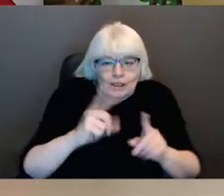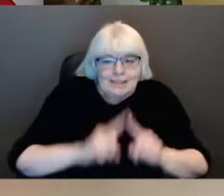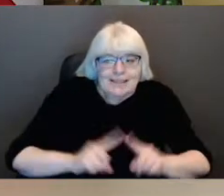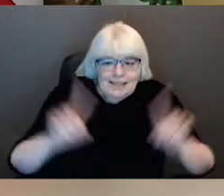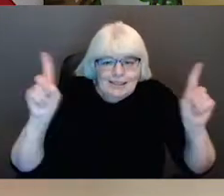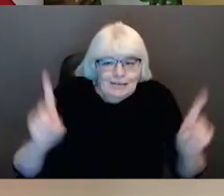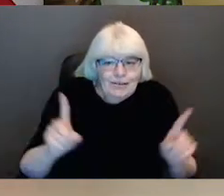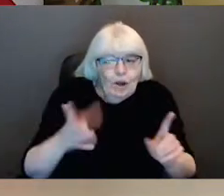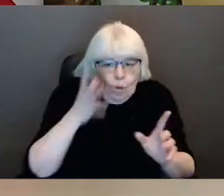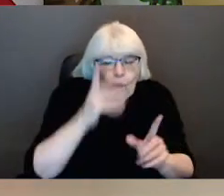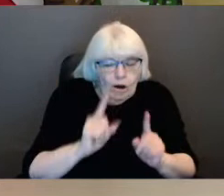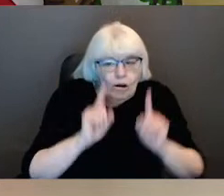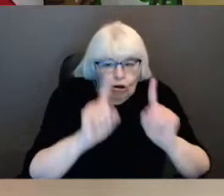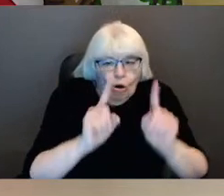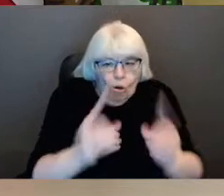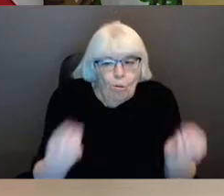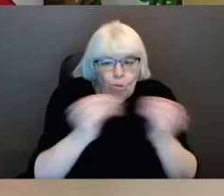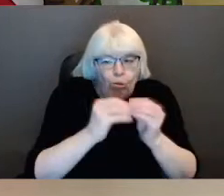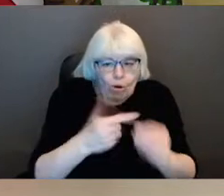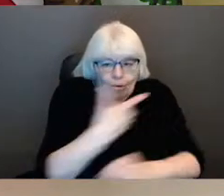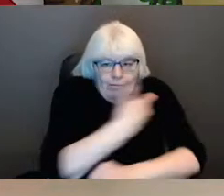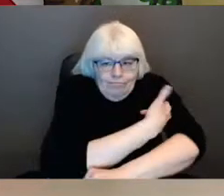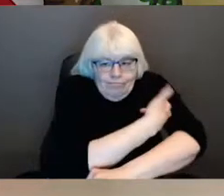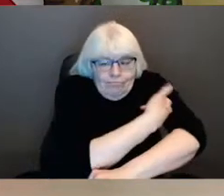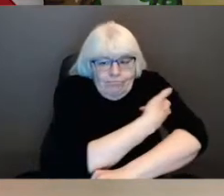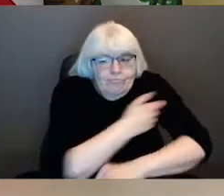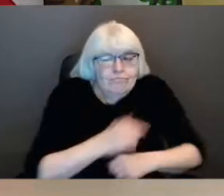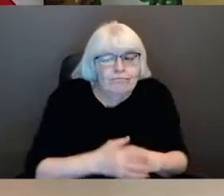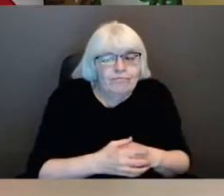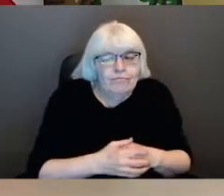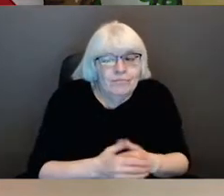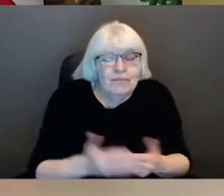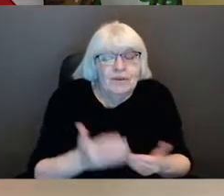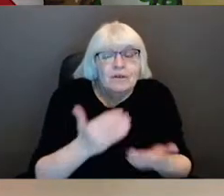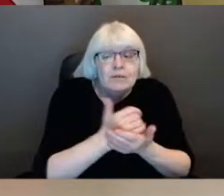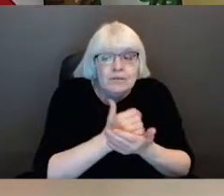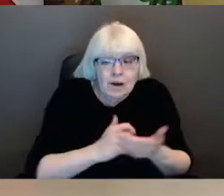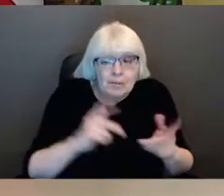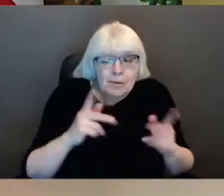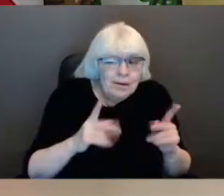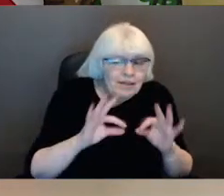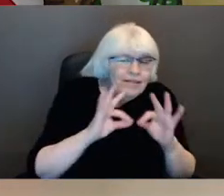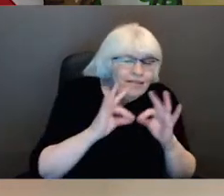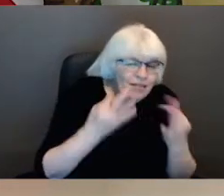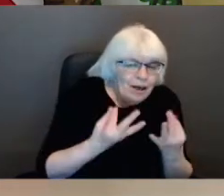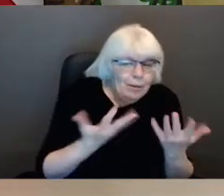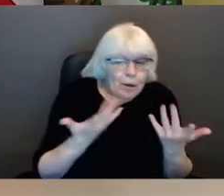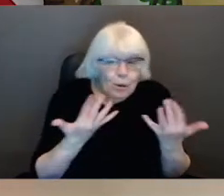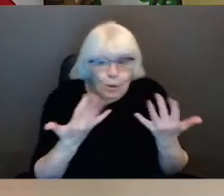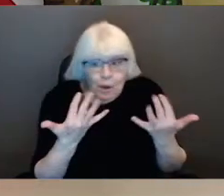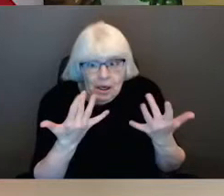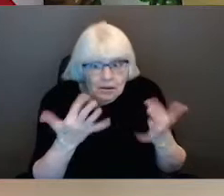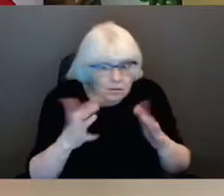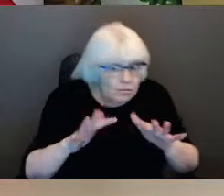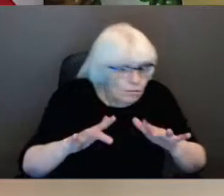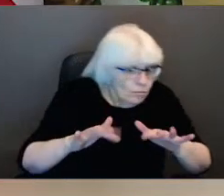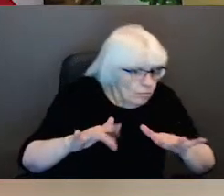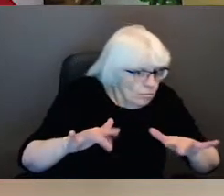I think some of them may have been, some individuals and families may have been waiting for some of the school-based programs,